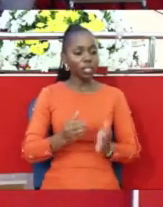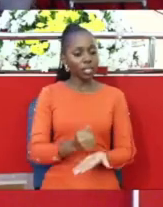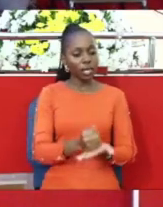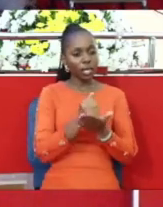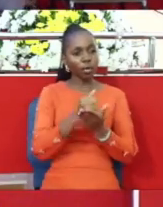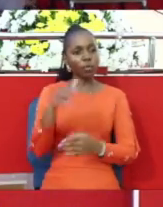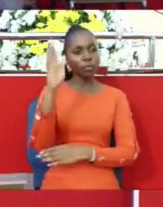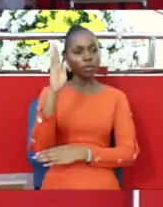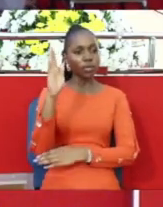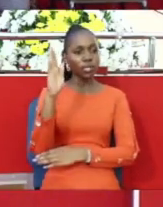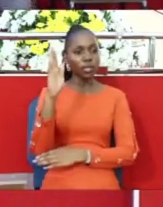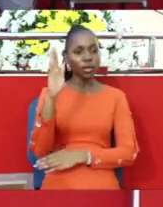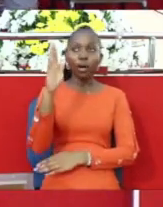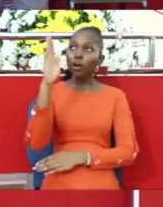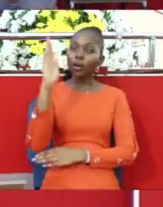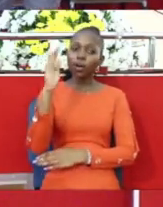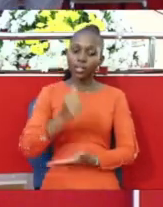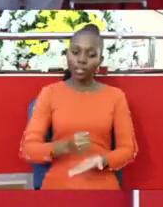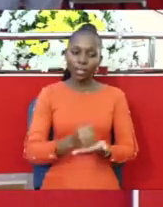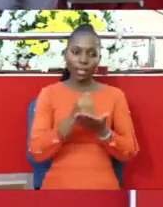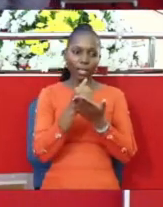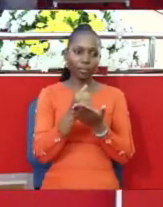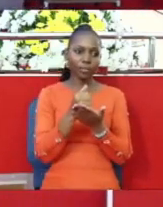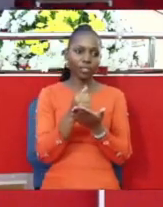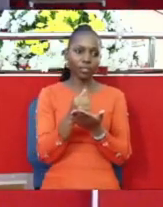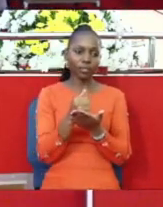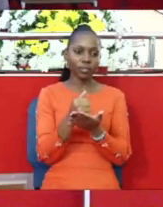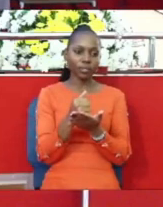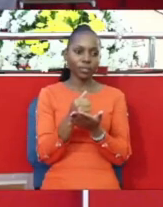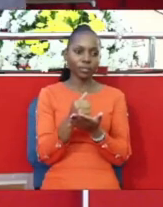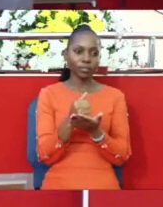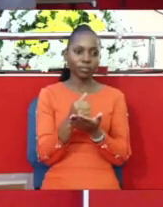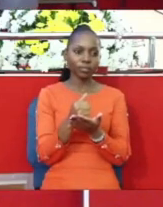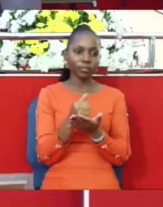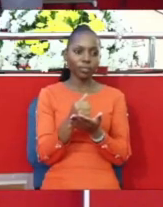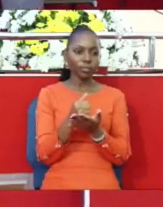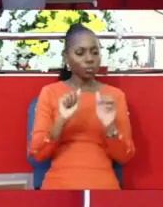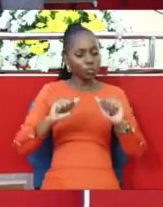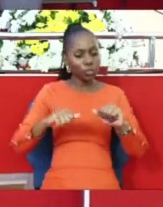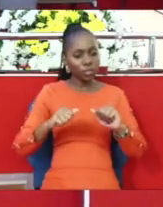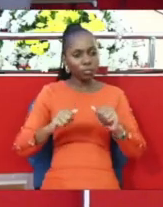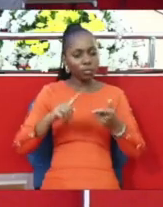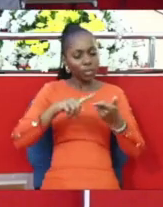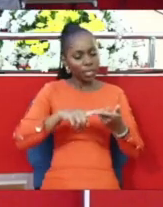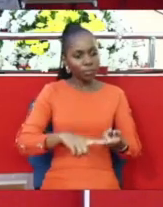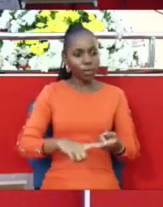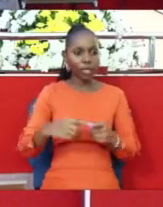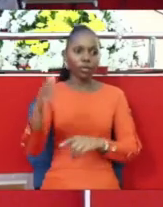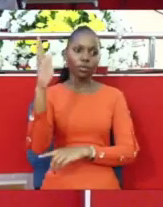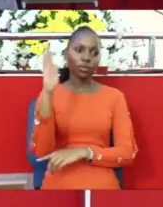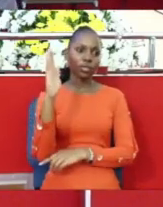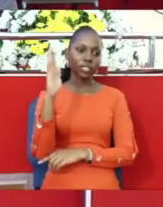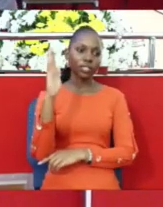but I'm going to run to that tower. Lakini nitakimbilia ule mnara. Where my safety and provision is. Ni kwa sababu pana ulinzi na upendaji wangu. Blessed be the name of